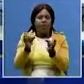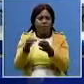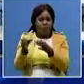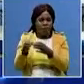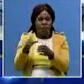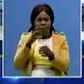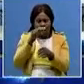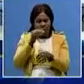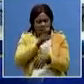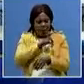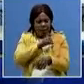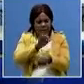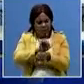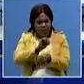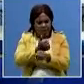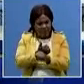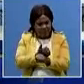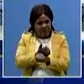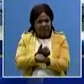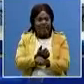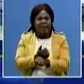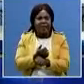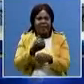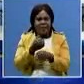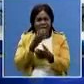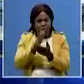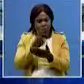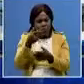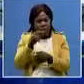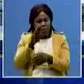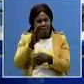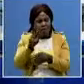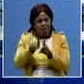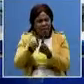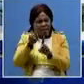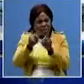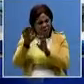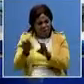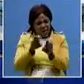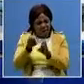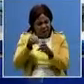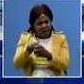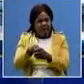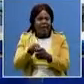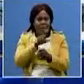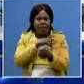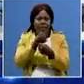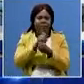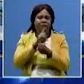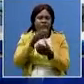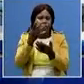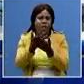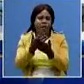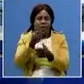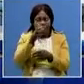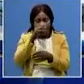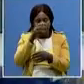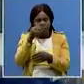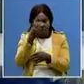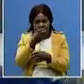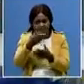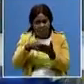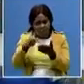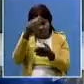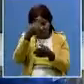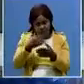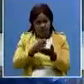GBV and ensure that criminals face the law regardless of their status in society. He was speaking in a speech read on his behalf